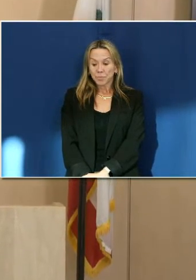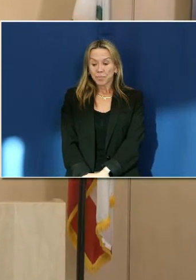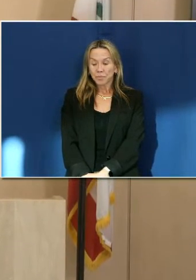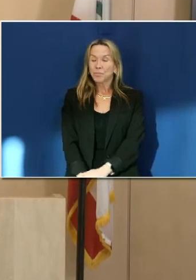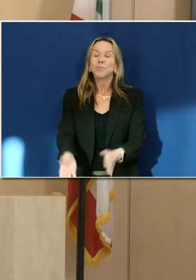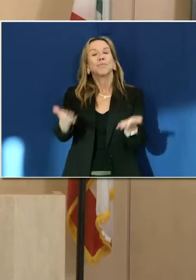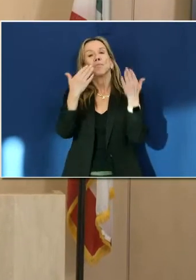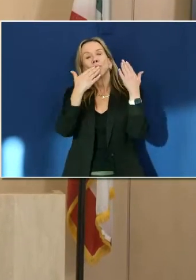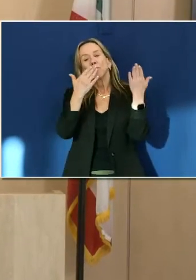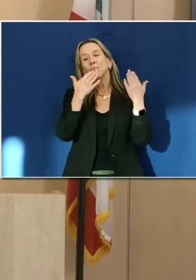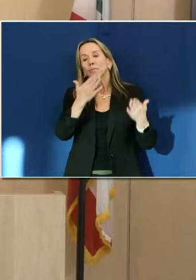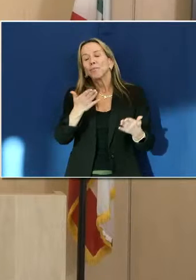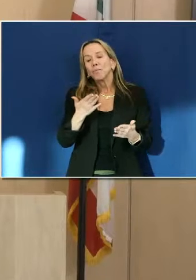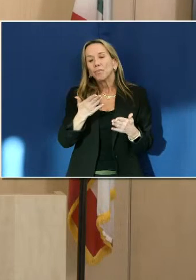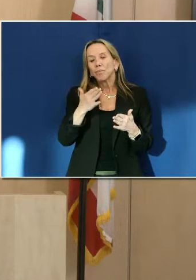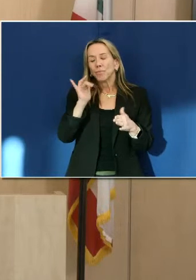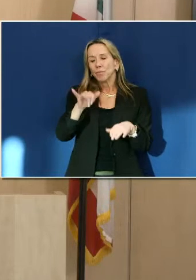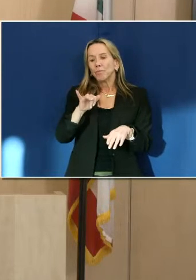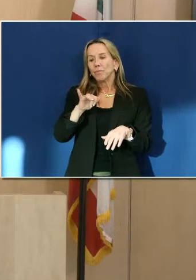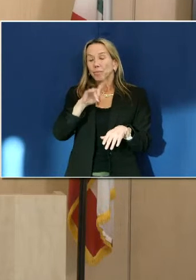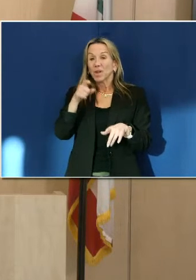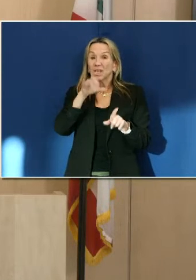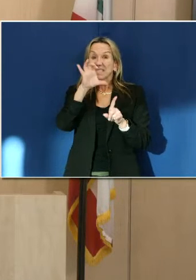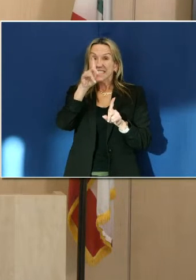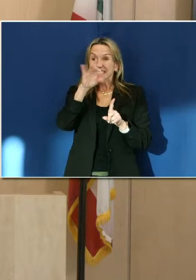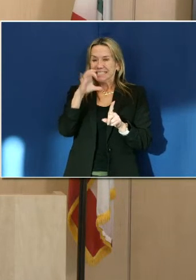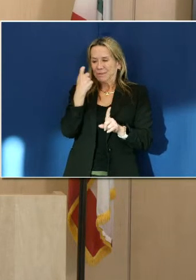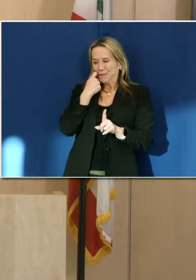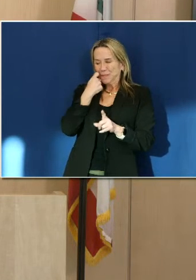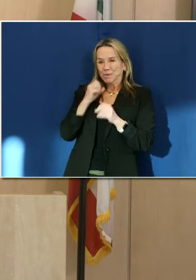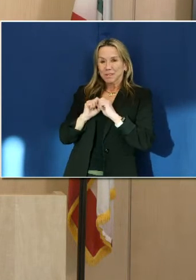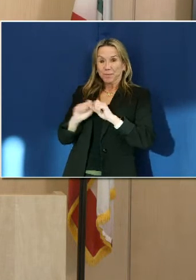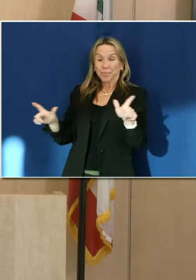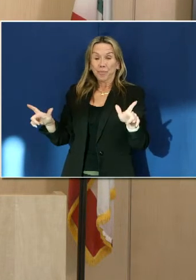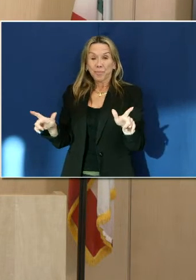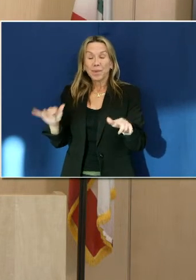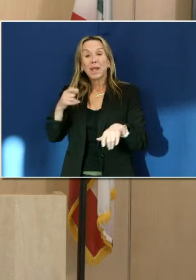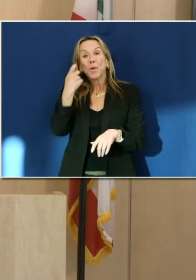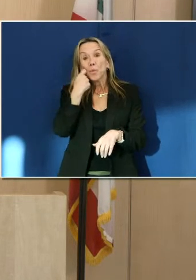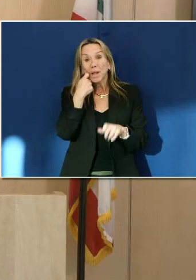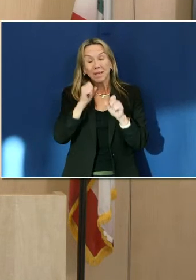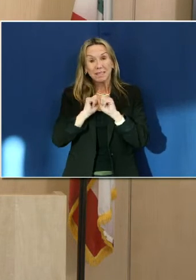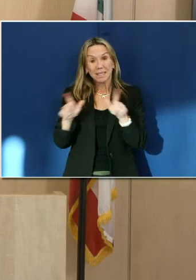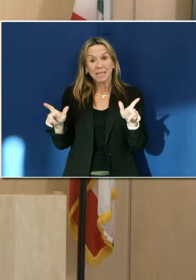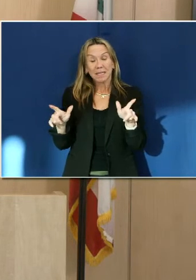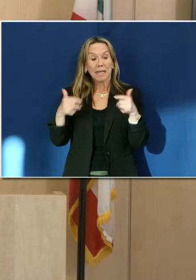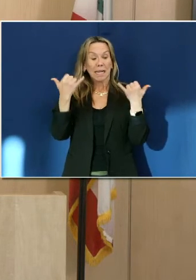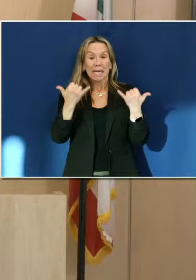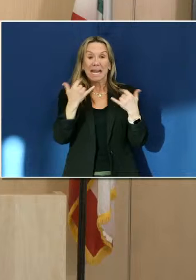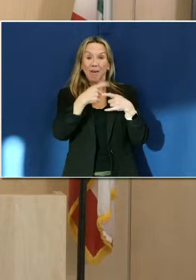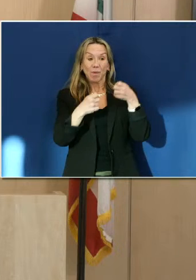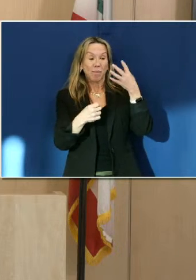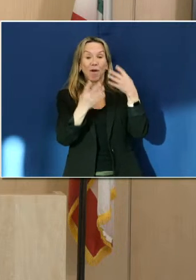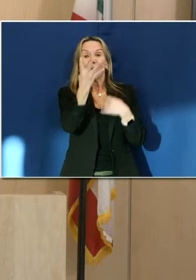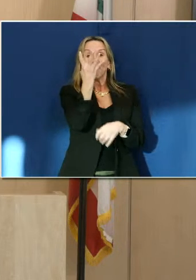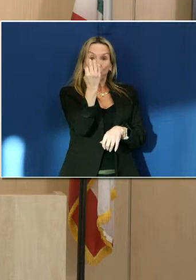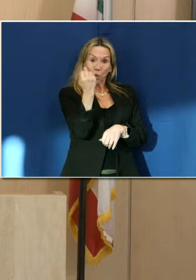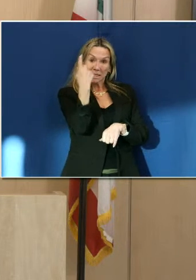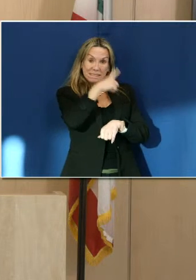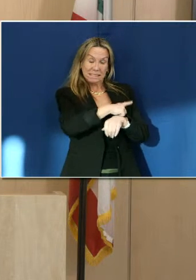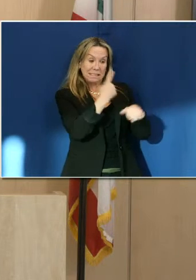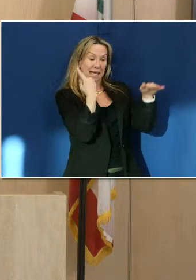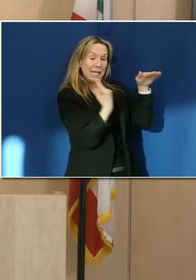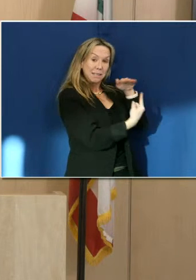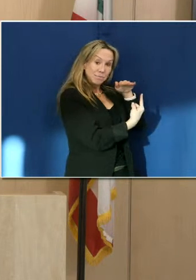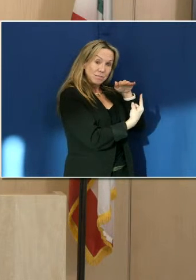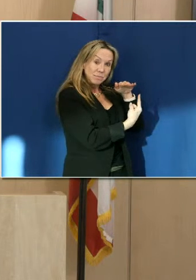Thank you for that question. The CDC just released that information, and they are now going from a 14-day quarantine